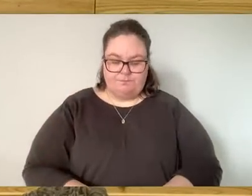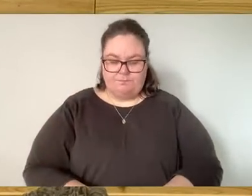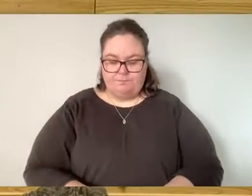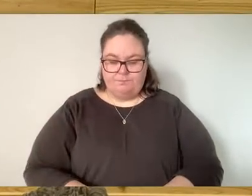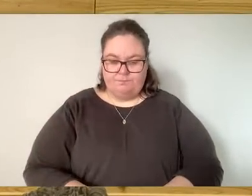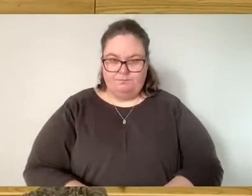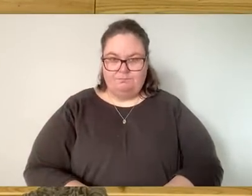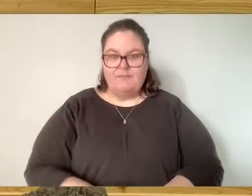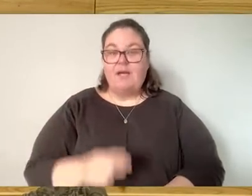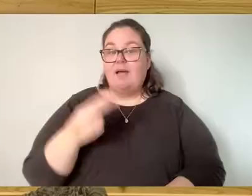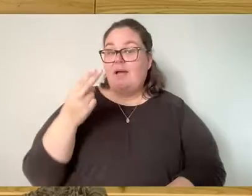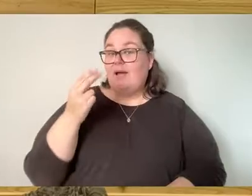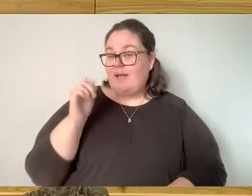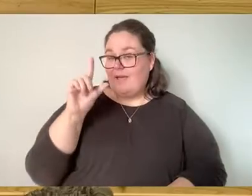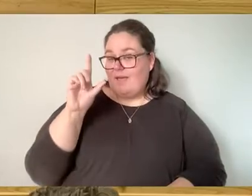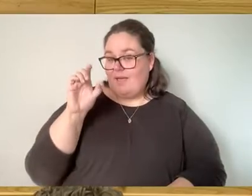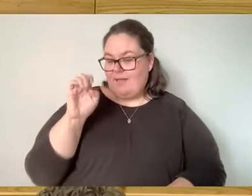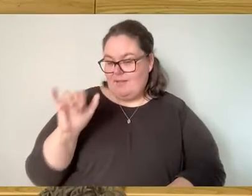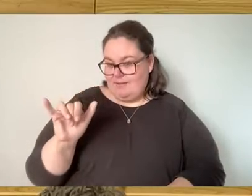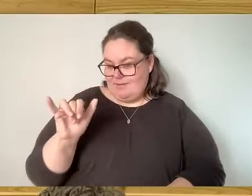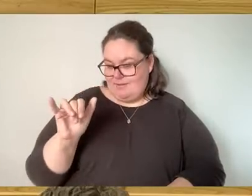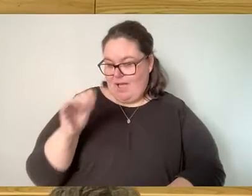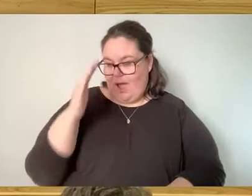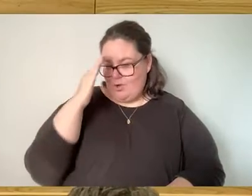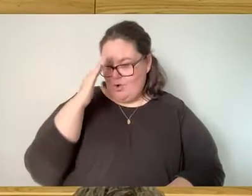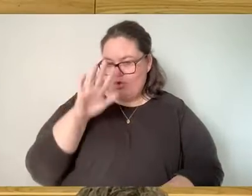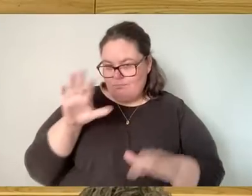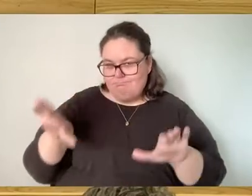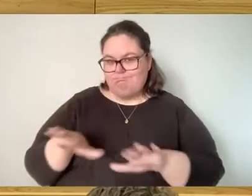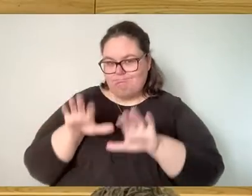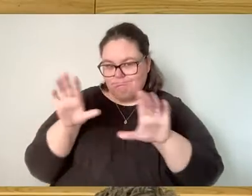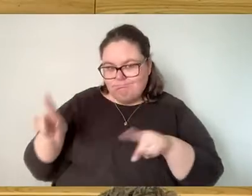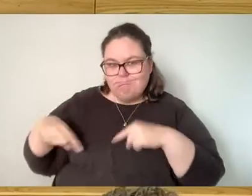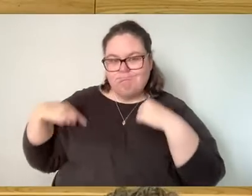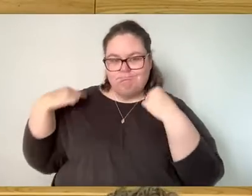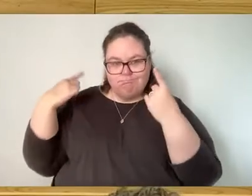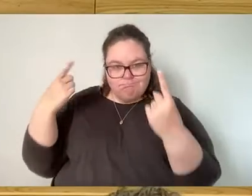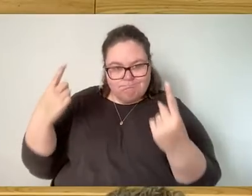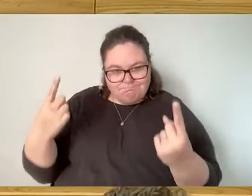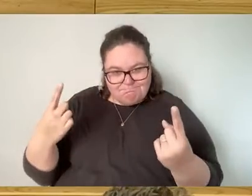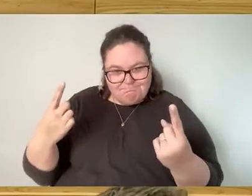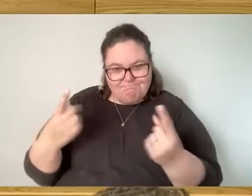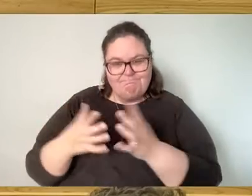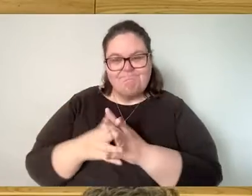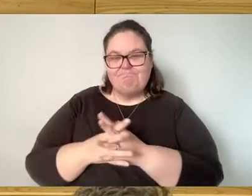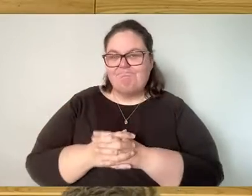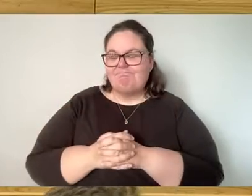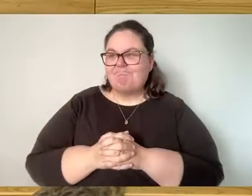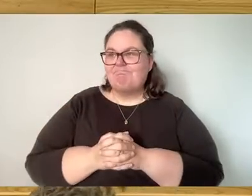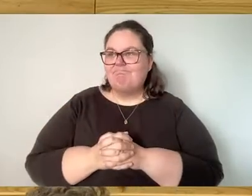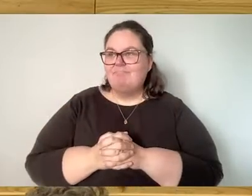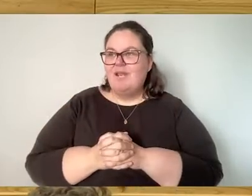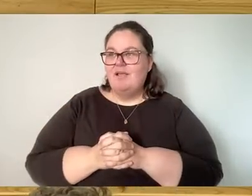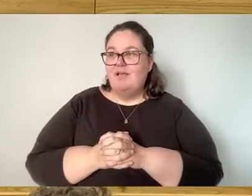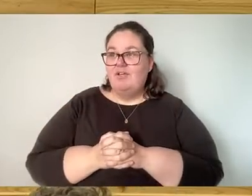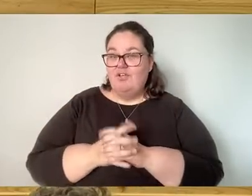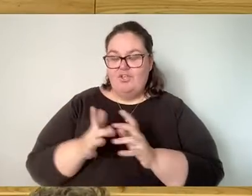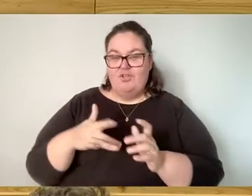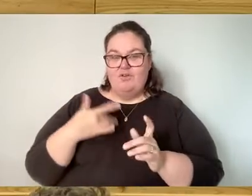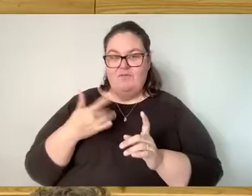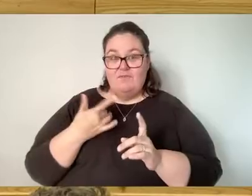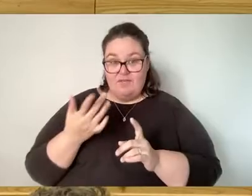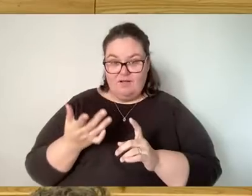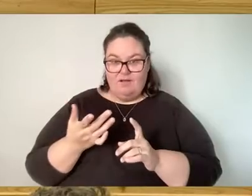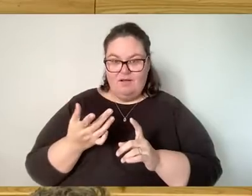Haley, I know that you've been working on something like this for a long time. I want to know if you finally feel like this is